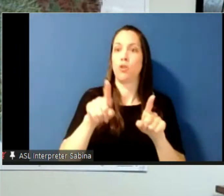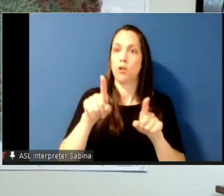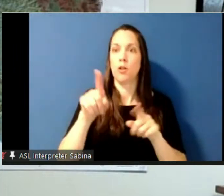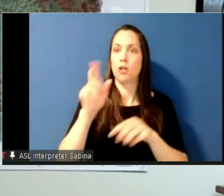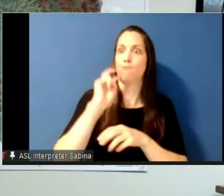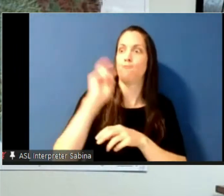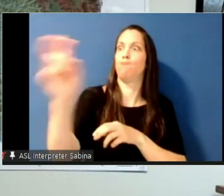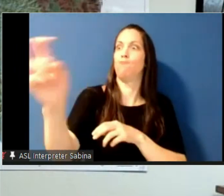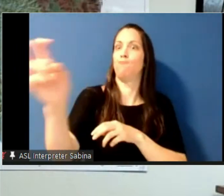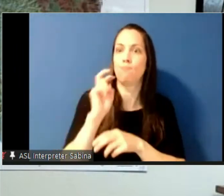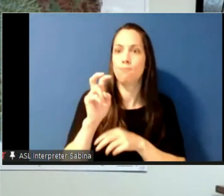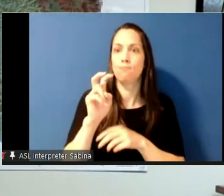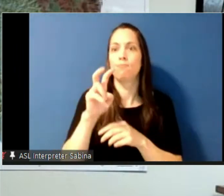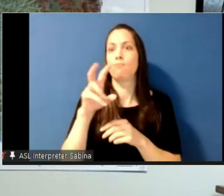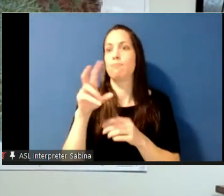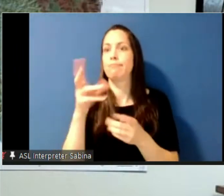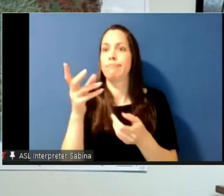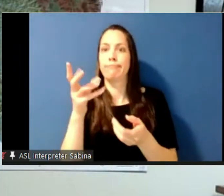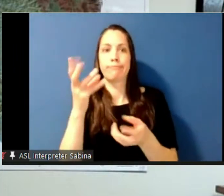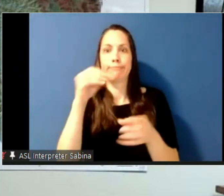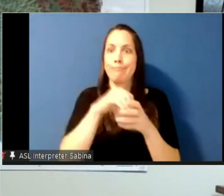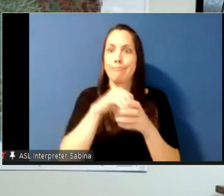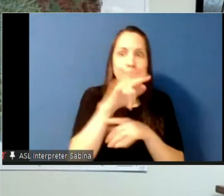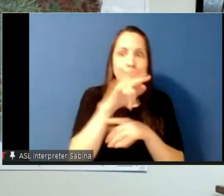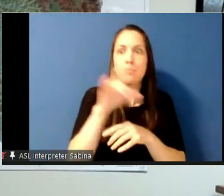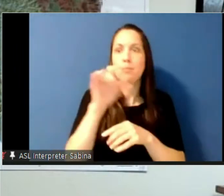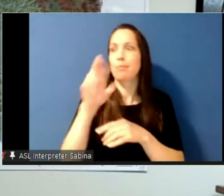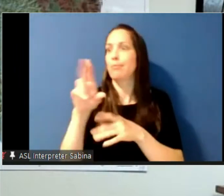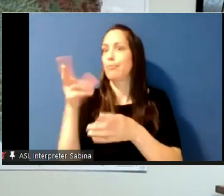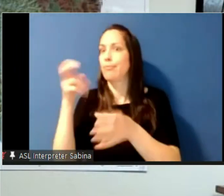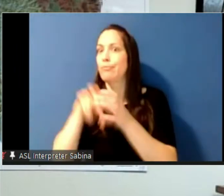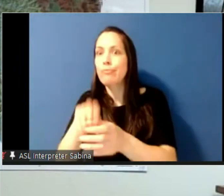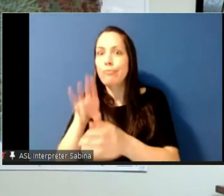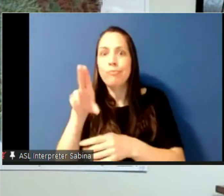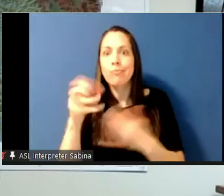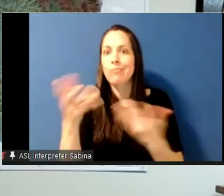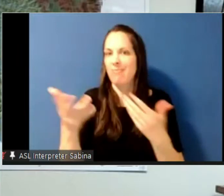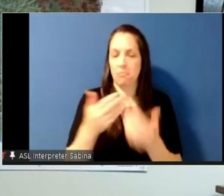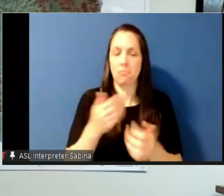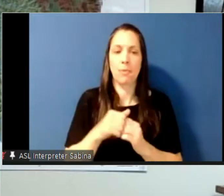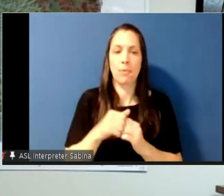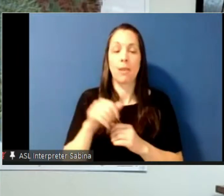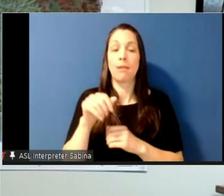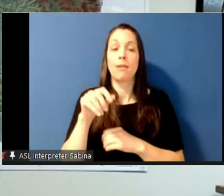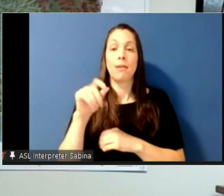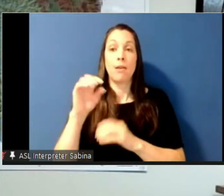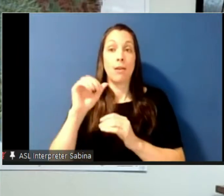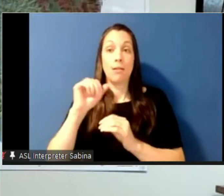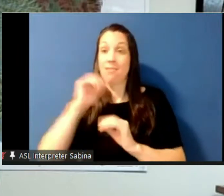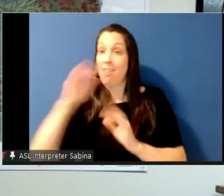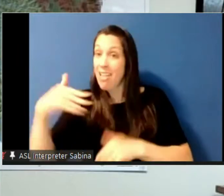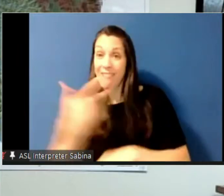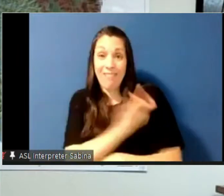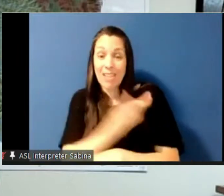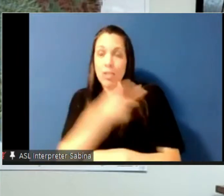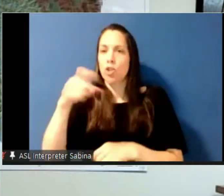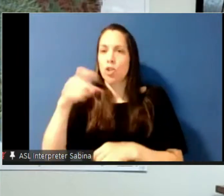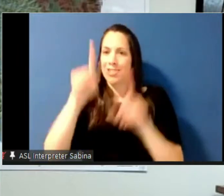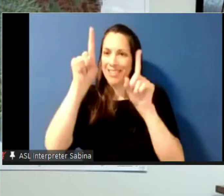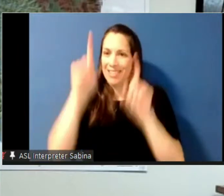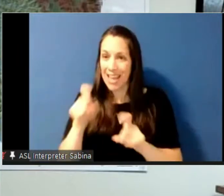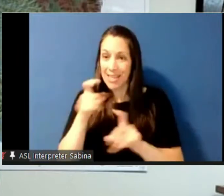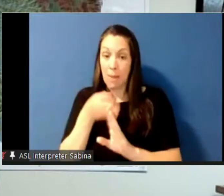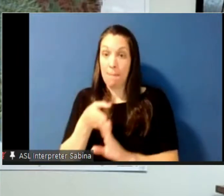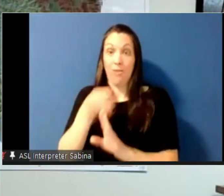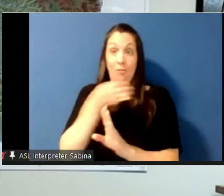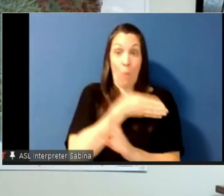transportation hubs, as I mentioned above. The unvaccinated should test before and after when they're moving around between